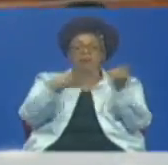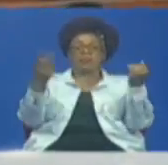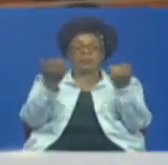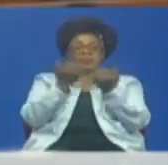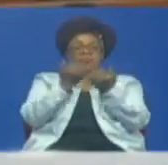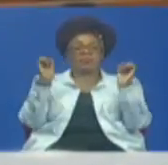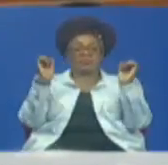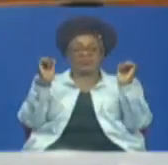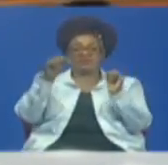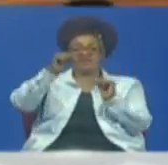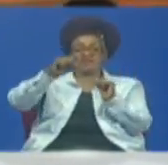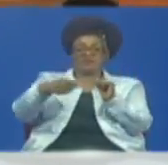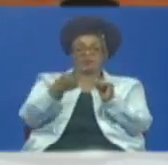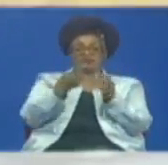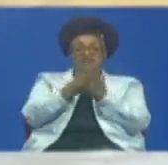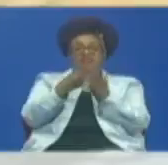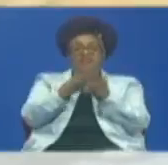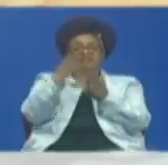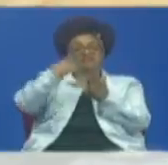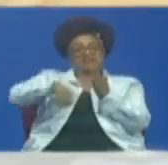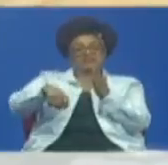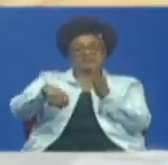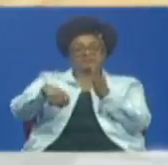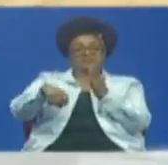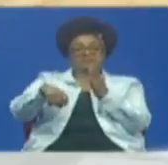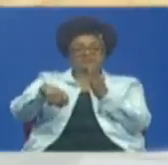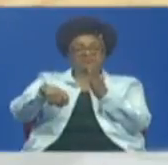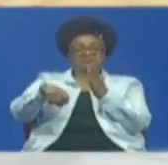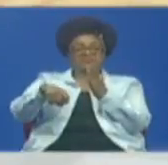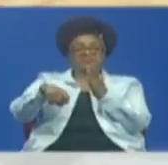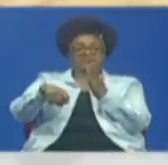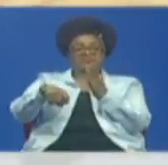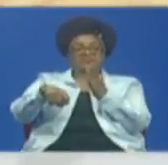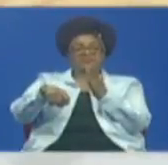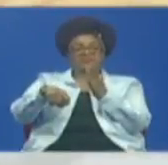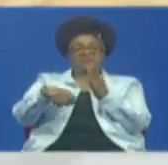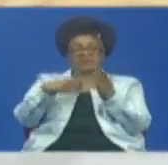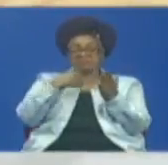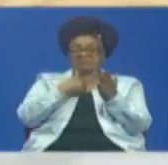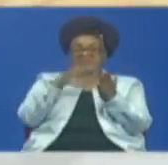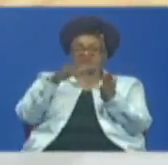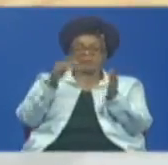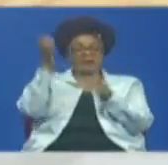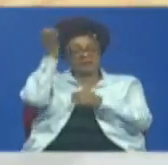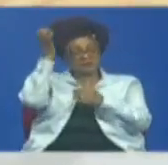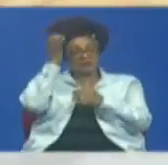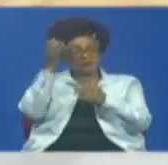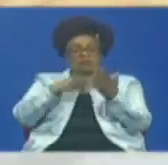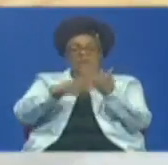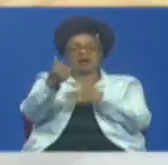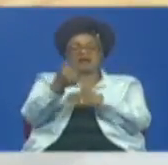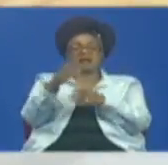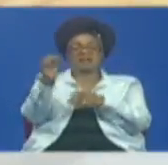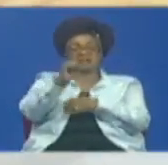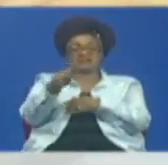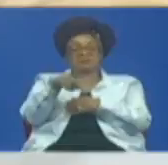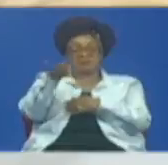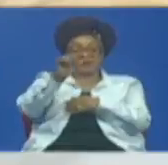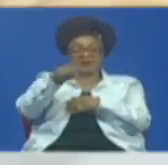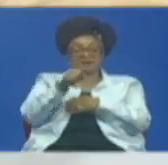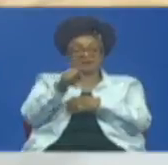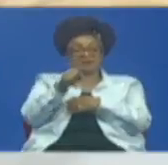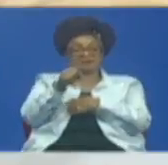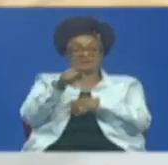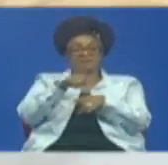a 5,000 shilling fine. Tumatoka Eldoret na huyu kuleta spare. Kufika Kiilu jioni.